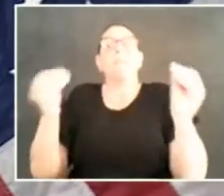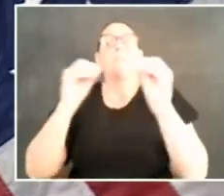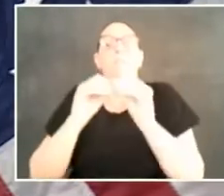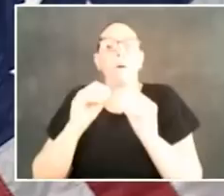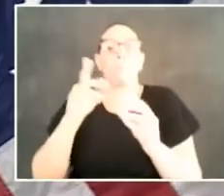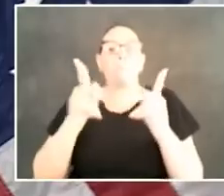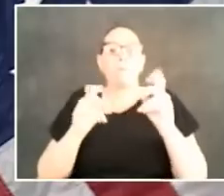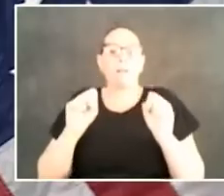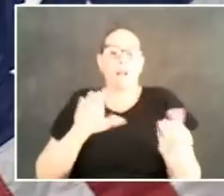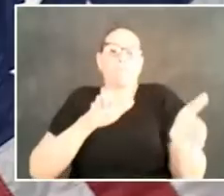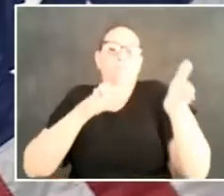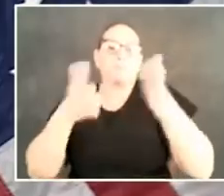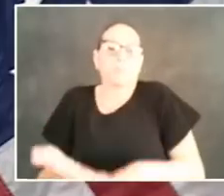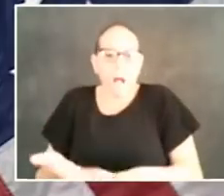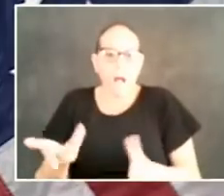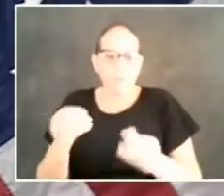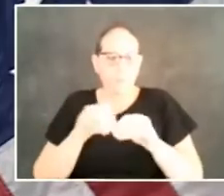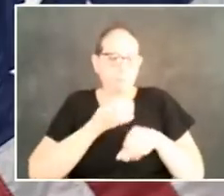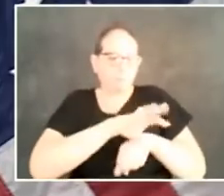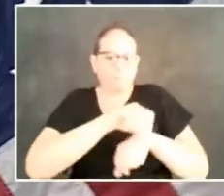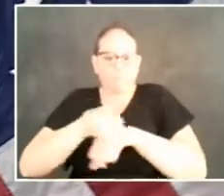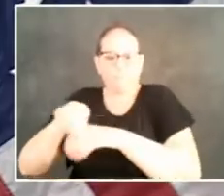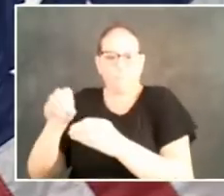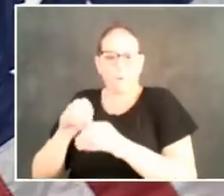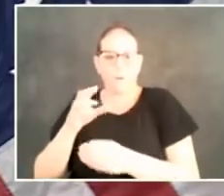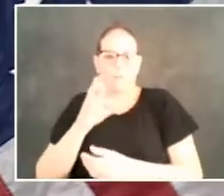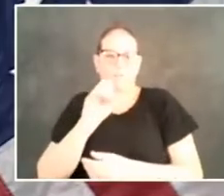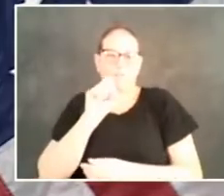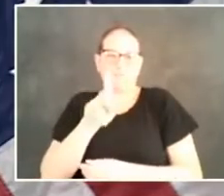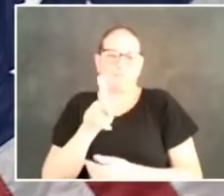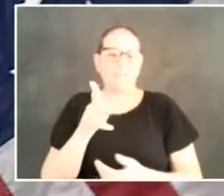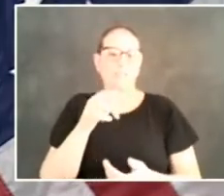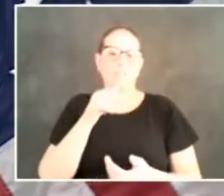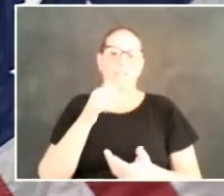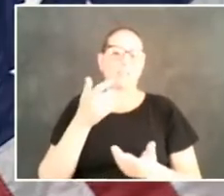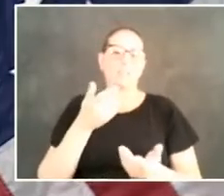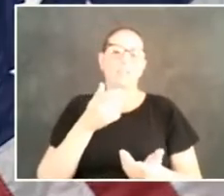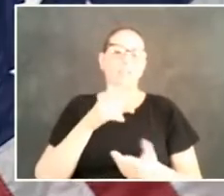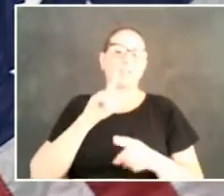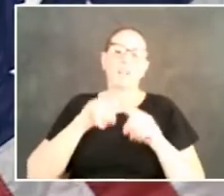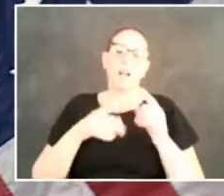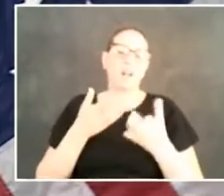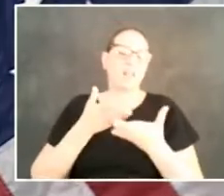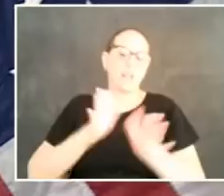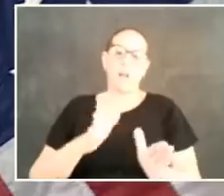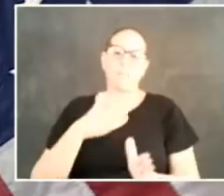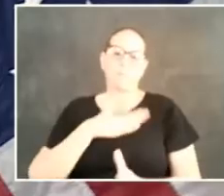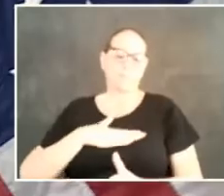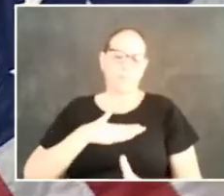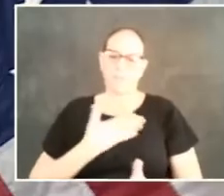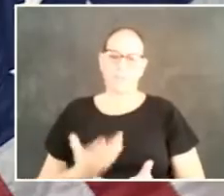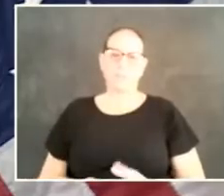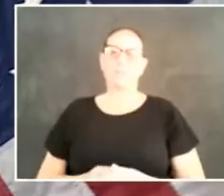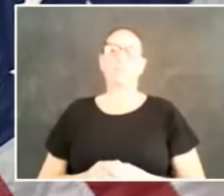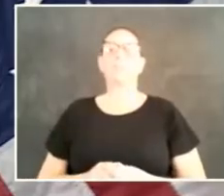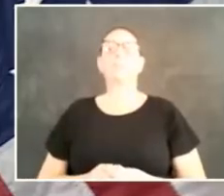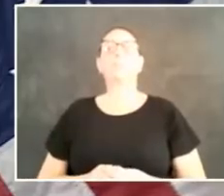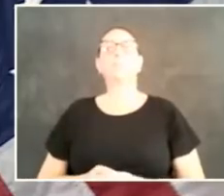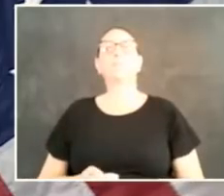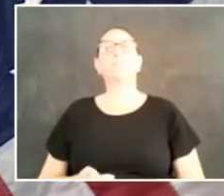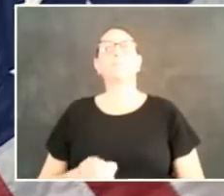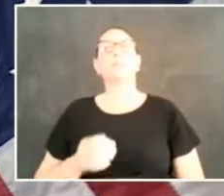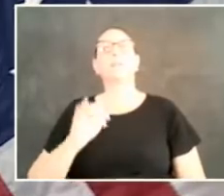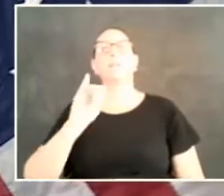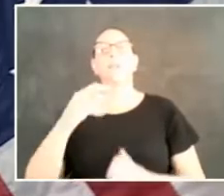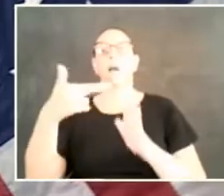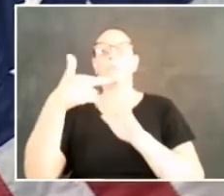to not allow them to be created to begin with. It's just they have to be stopped before they even get started, and that is the rule we will apply